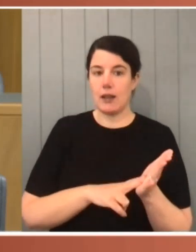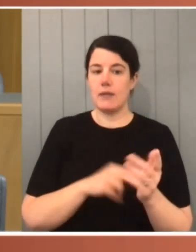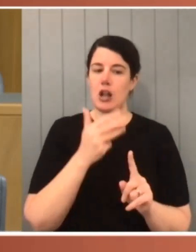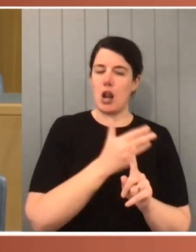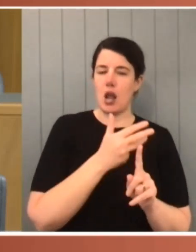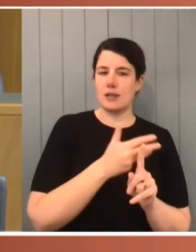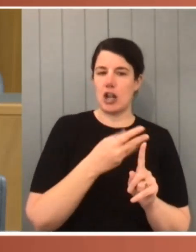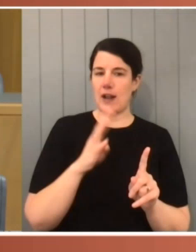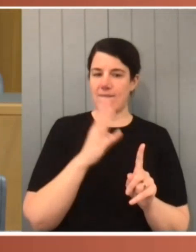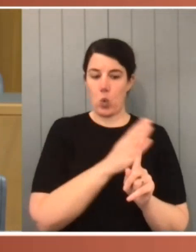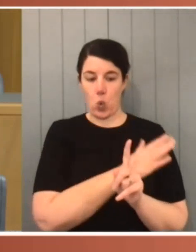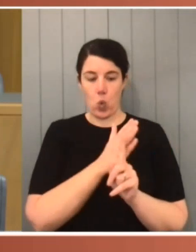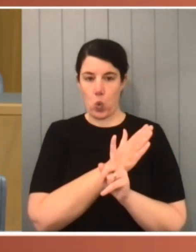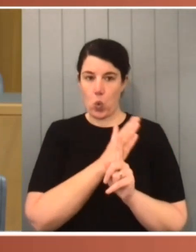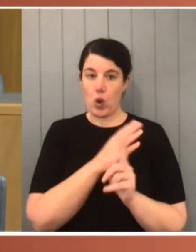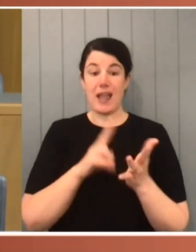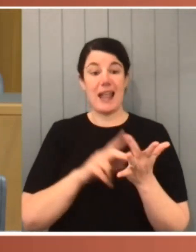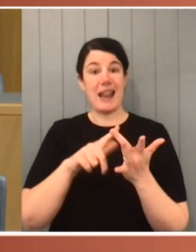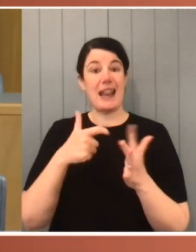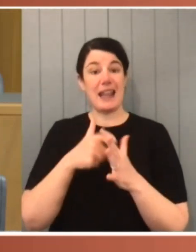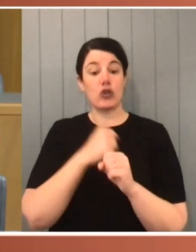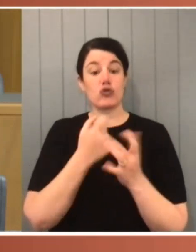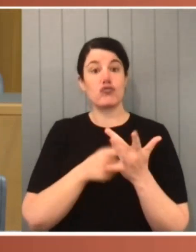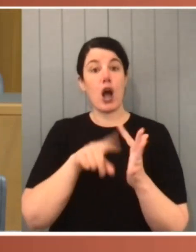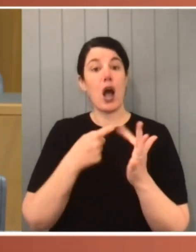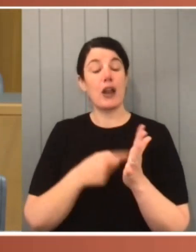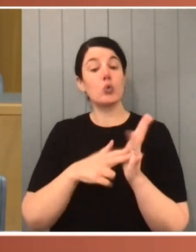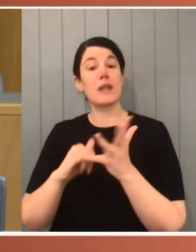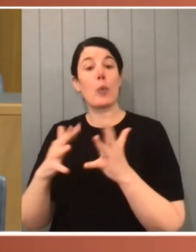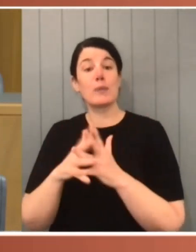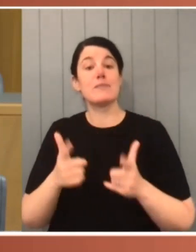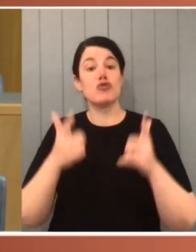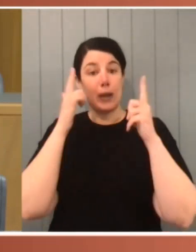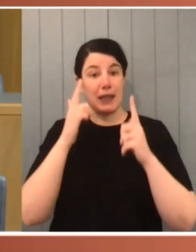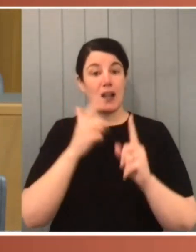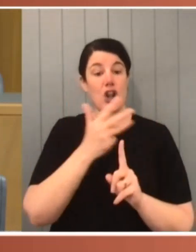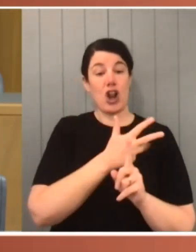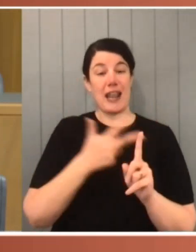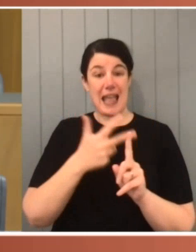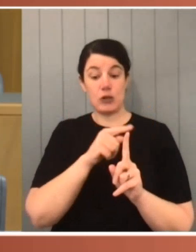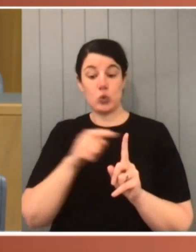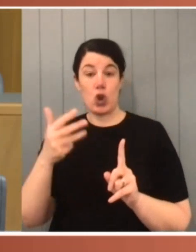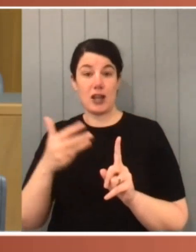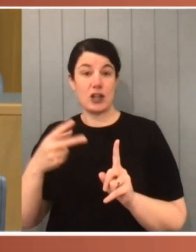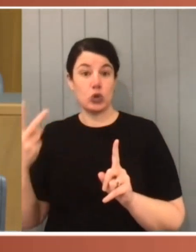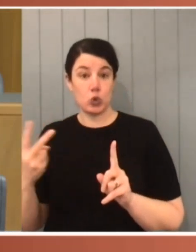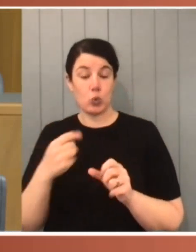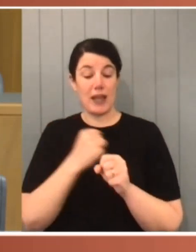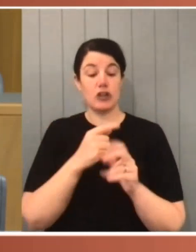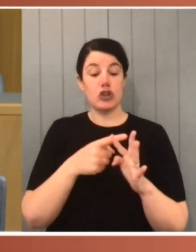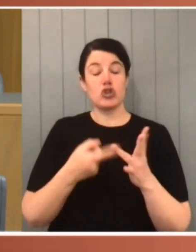1994, Nick Greiner, New South Wales Premier, 1988 to 1992, and Jeff Kennett,